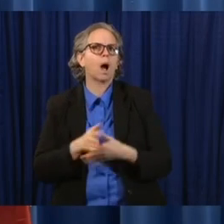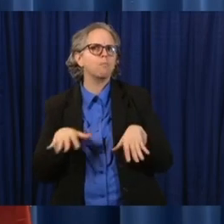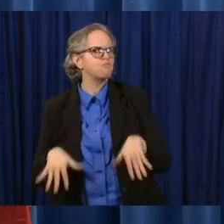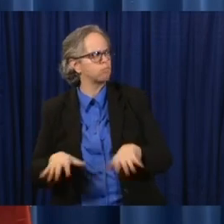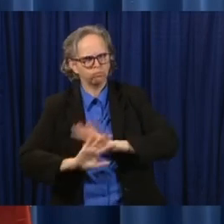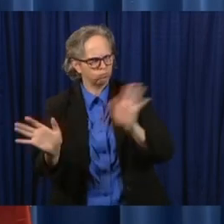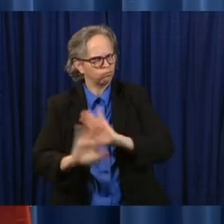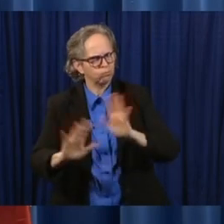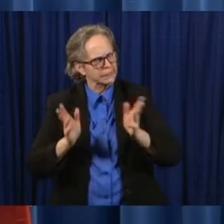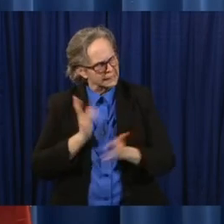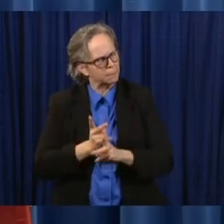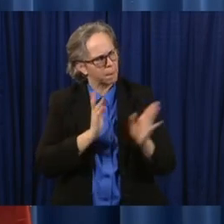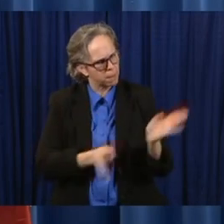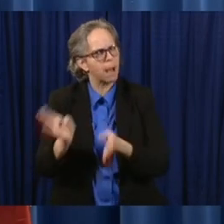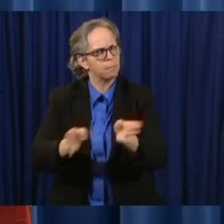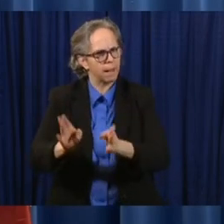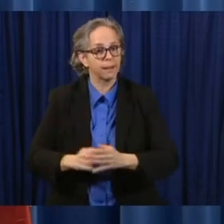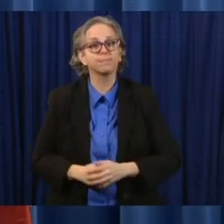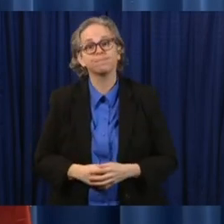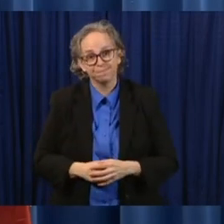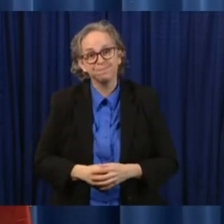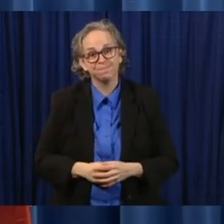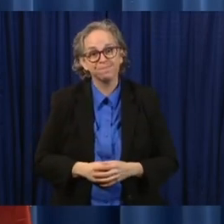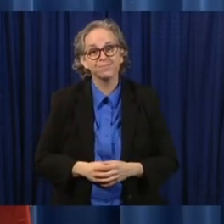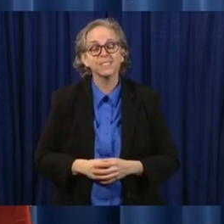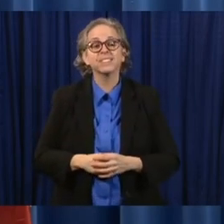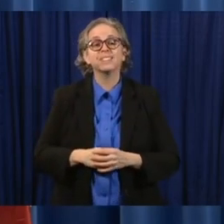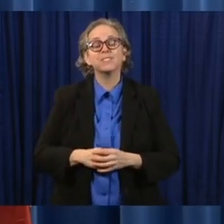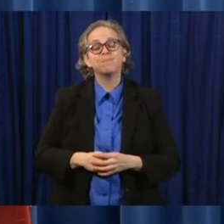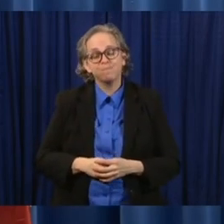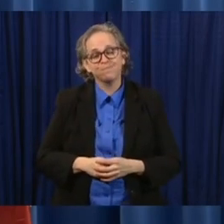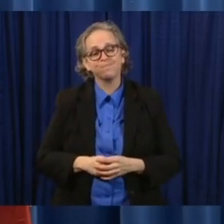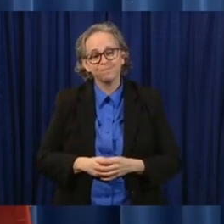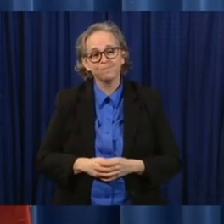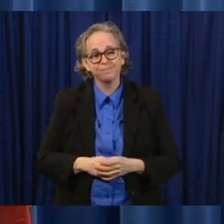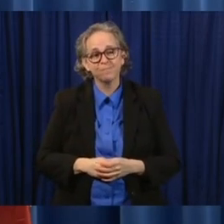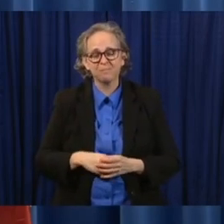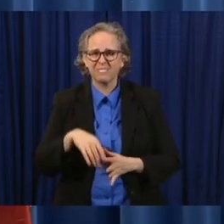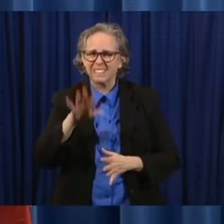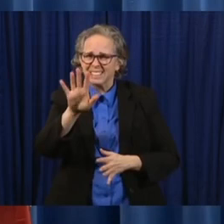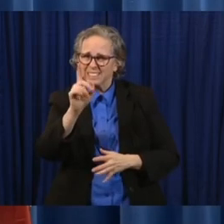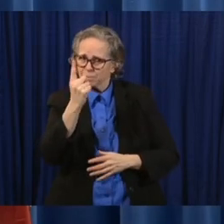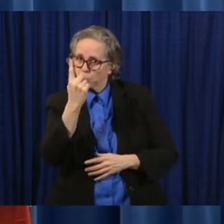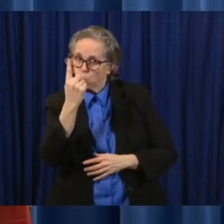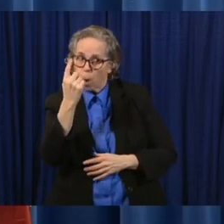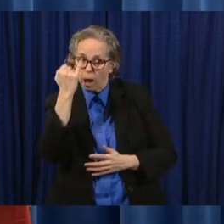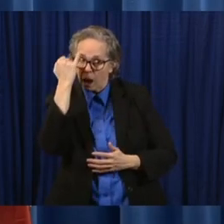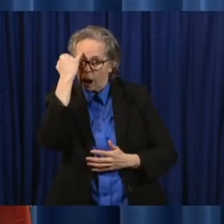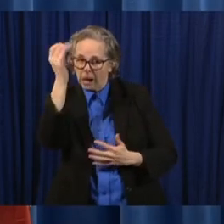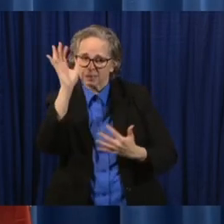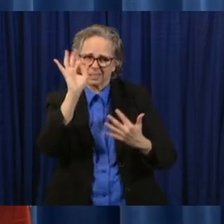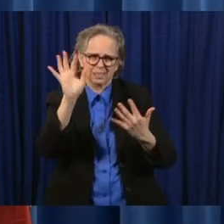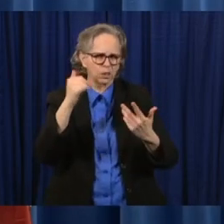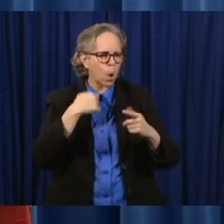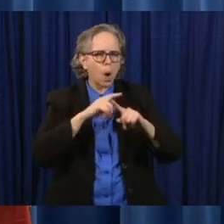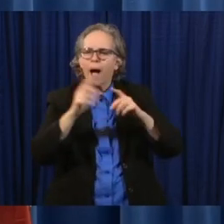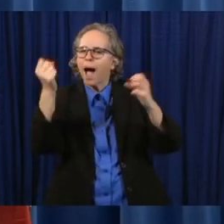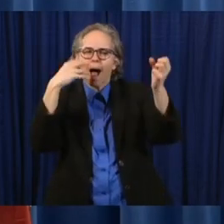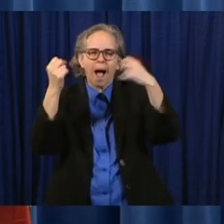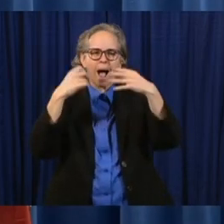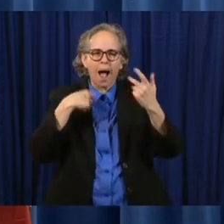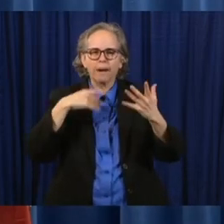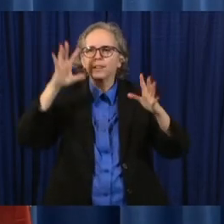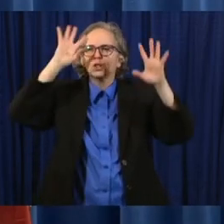One option that was discussed with me by a number of